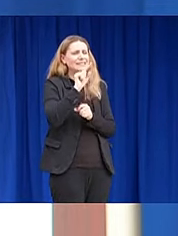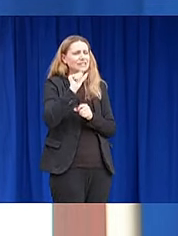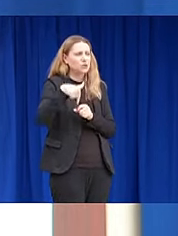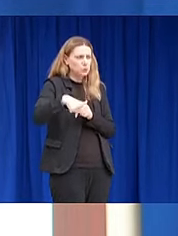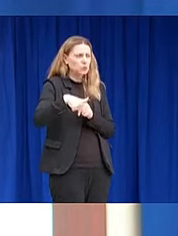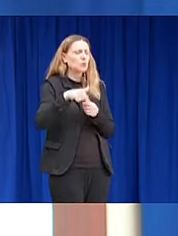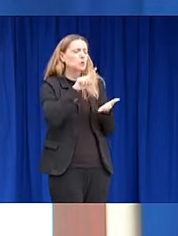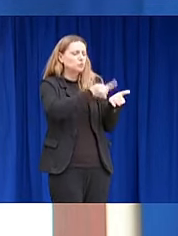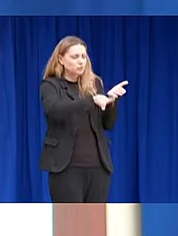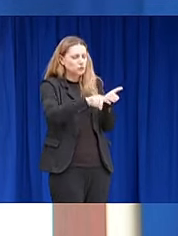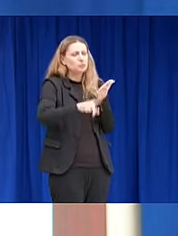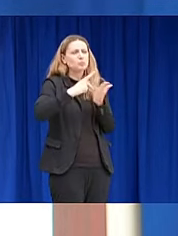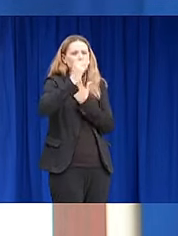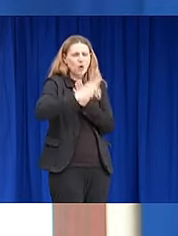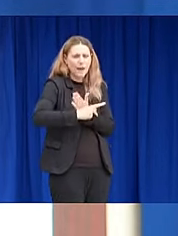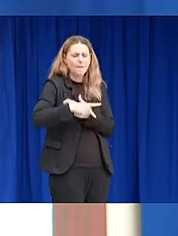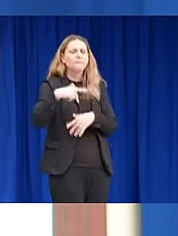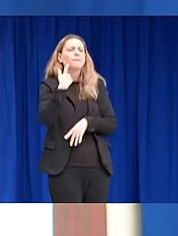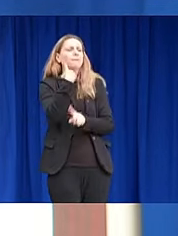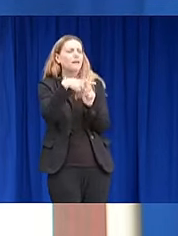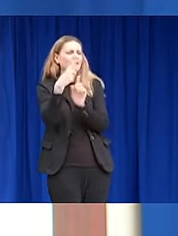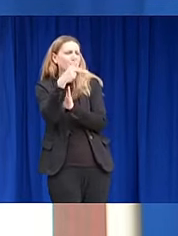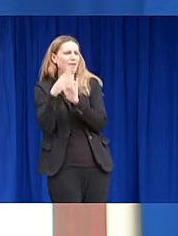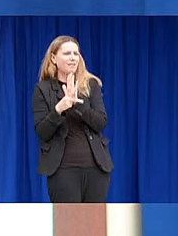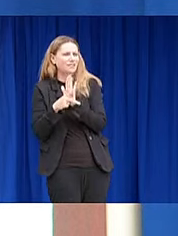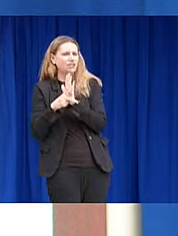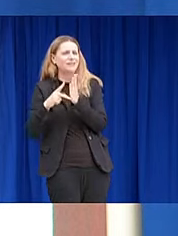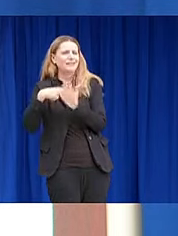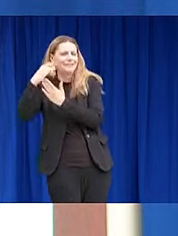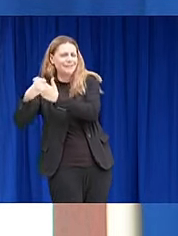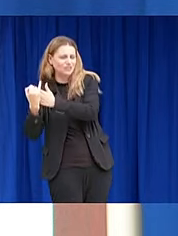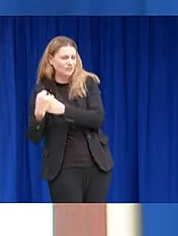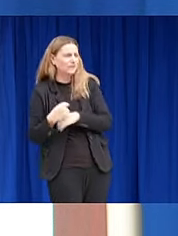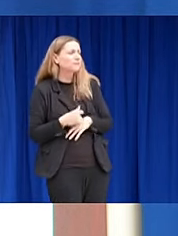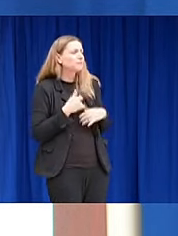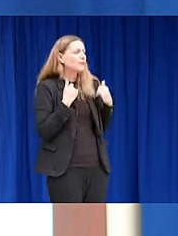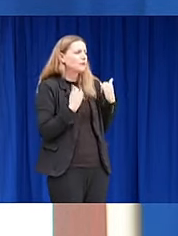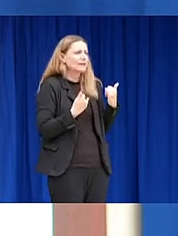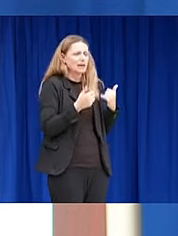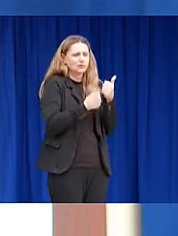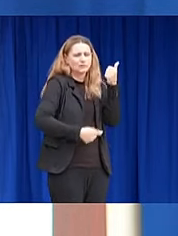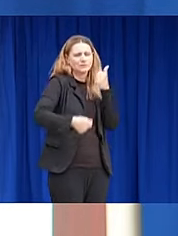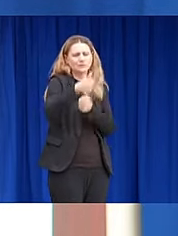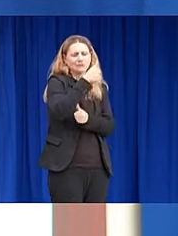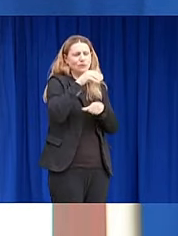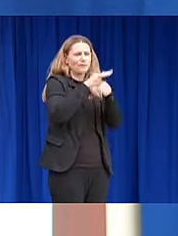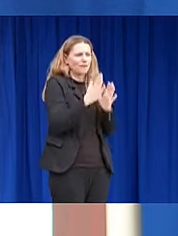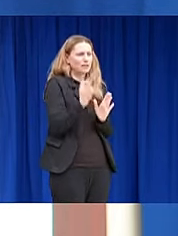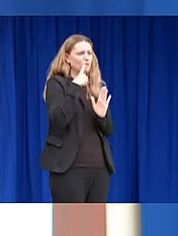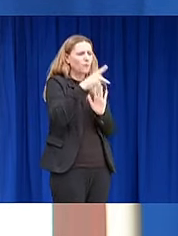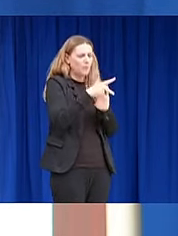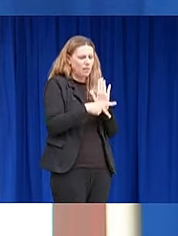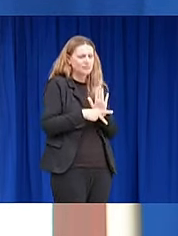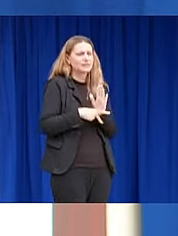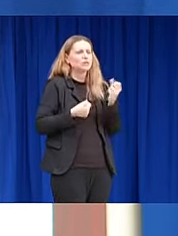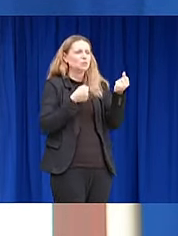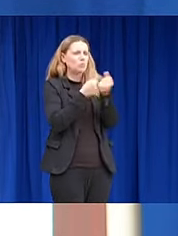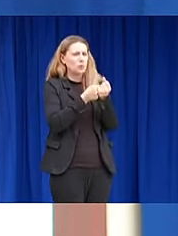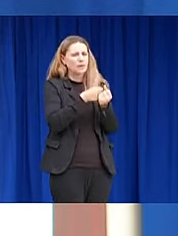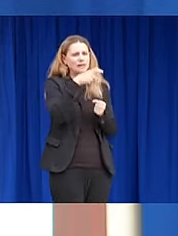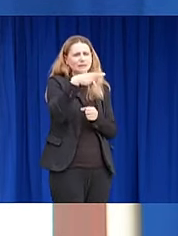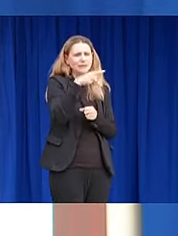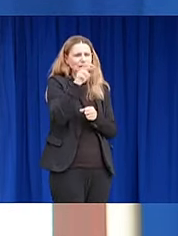initiatives. Dr. Daniel currently serves as a senior policy advisor supporting the Undersecretary of Defense for Personnel and Readiness, where she